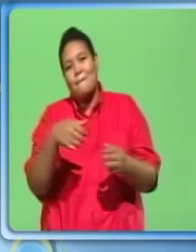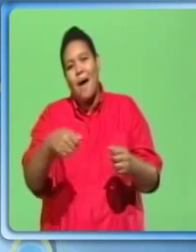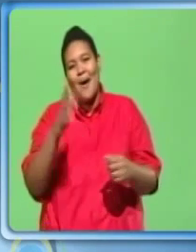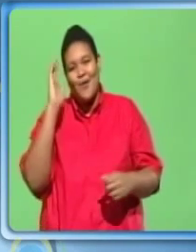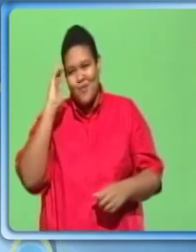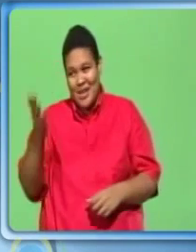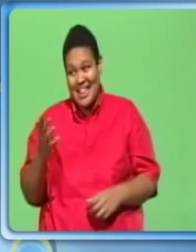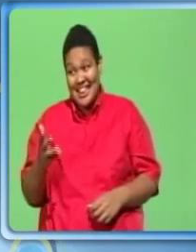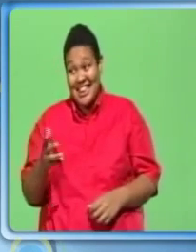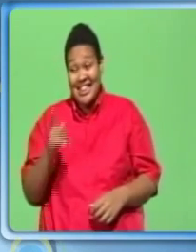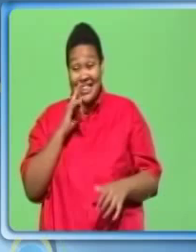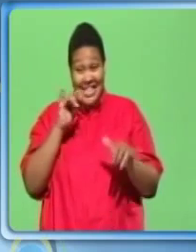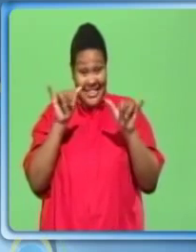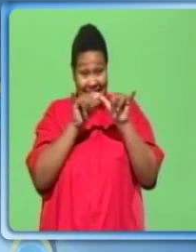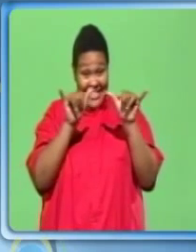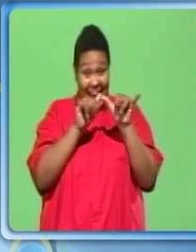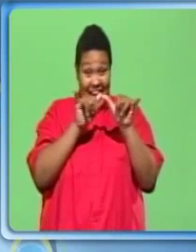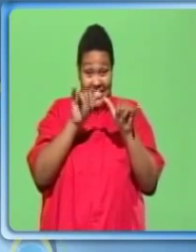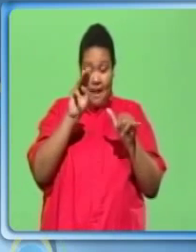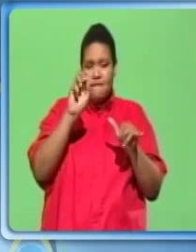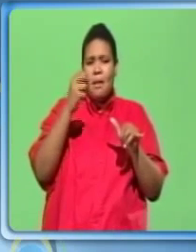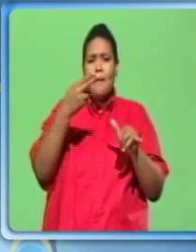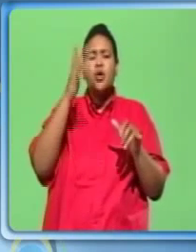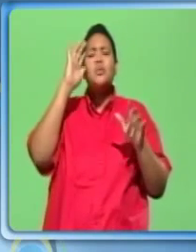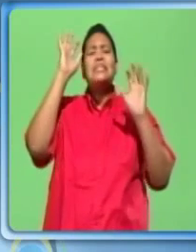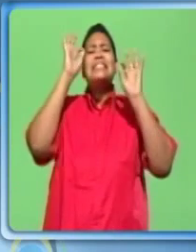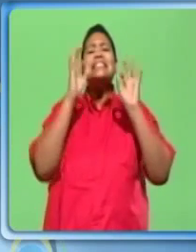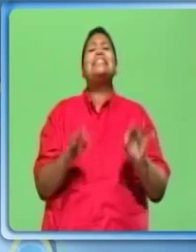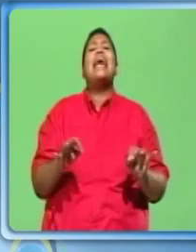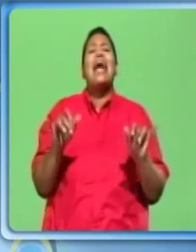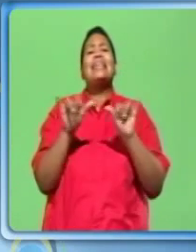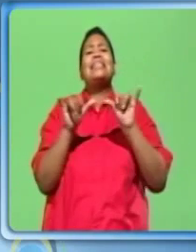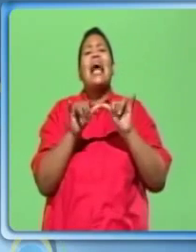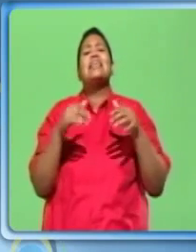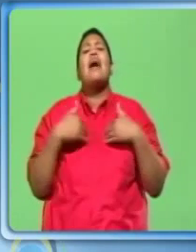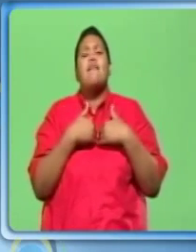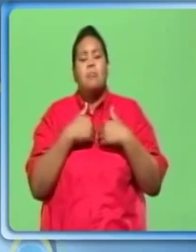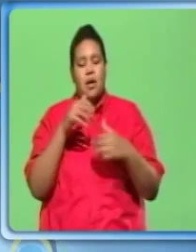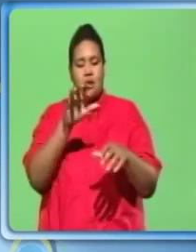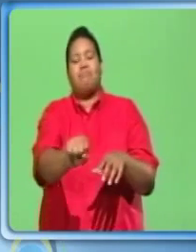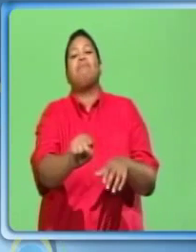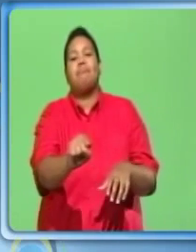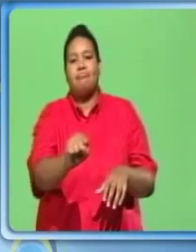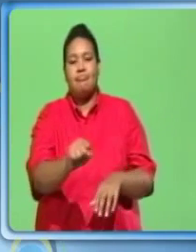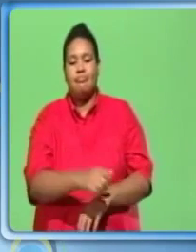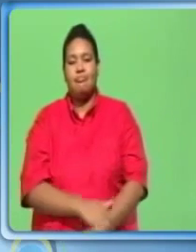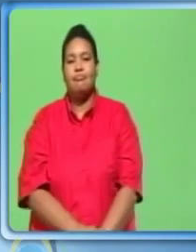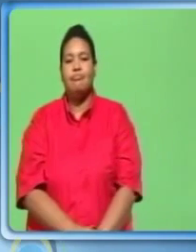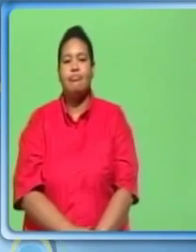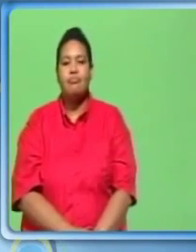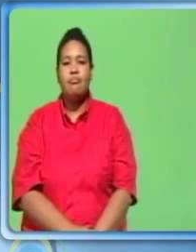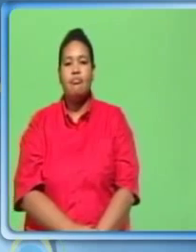The size of the mesh used will determine the size of animals captured.